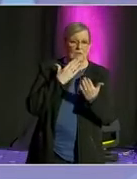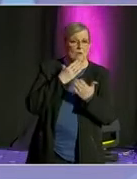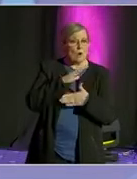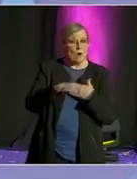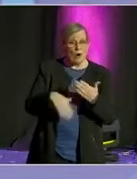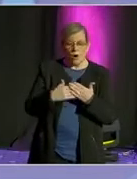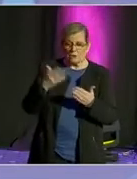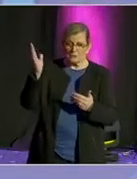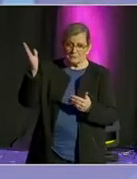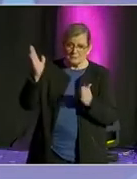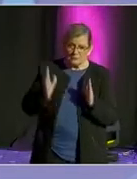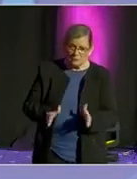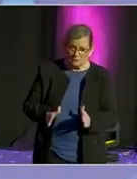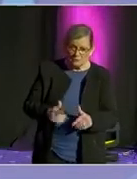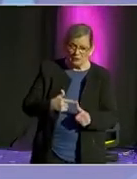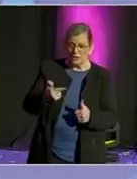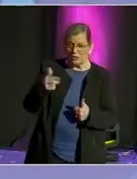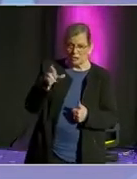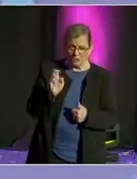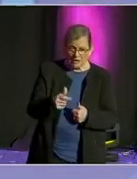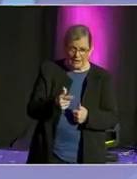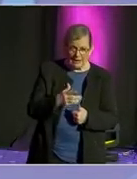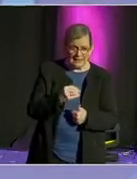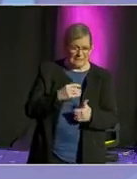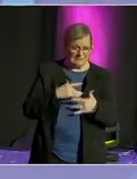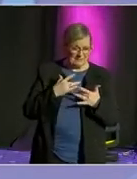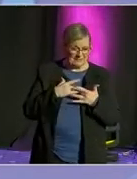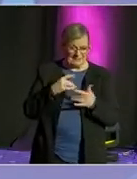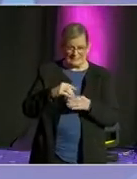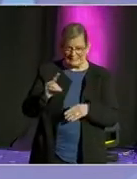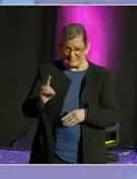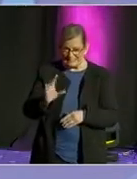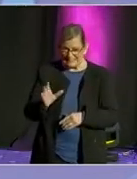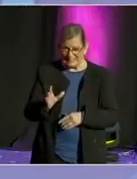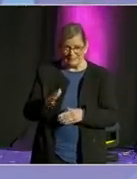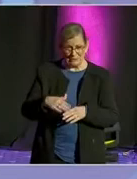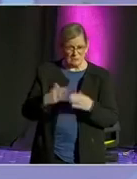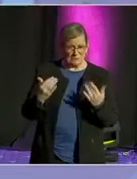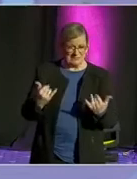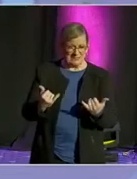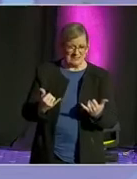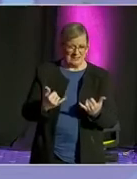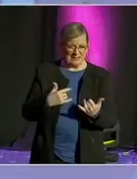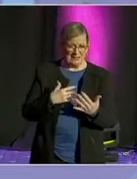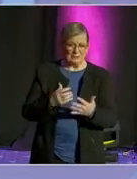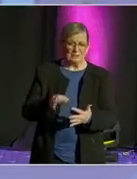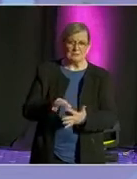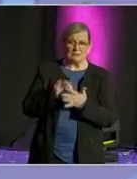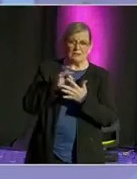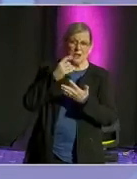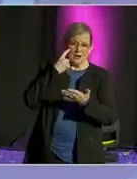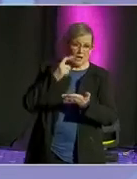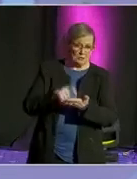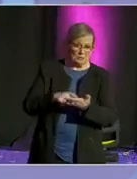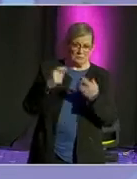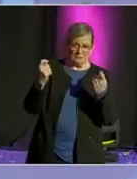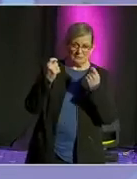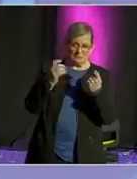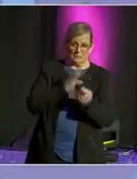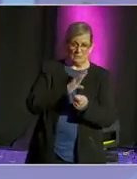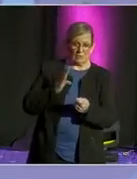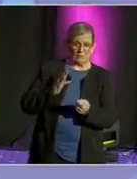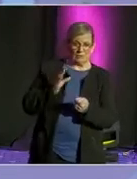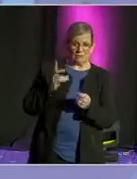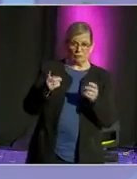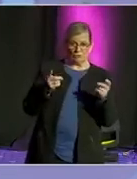Greg Odell and Events DC for hosting us here today. I would like to give a special shout out to the festival's board of directors for